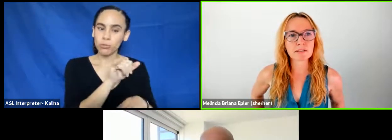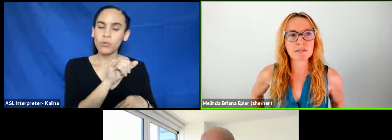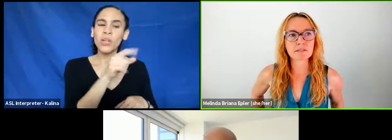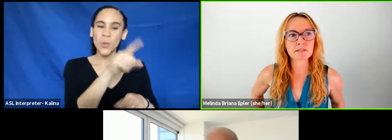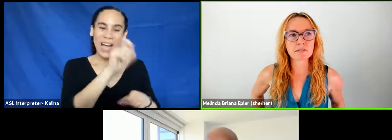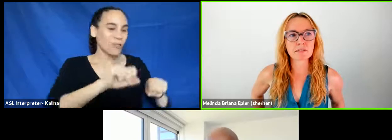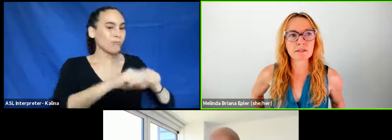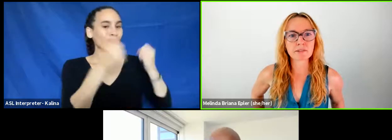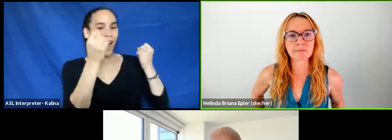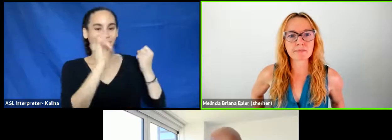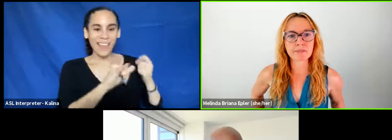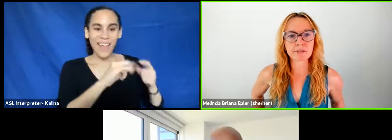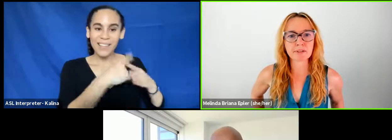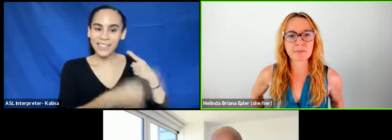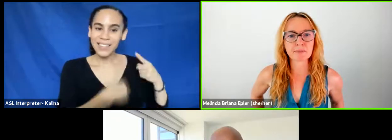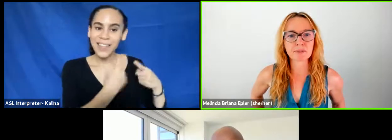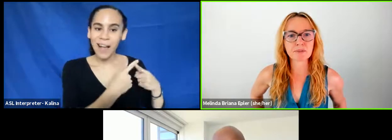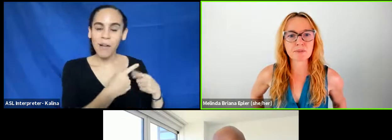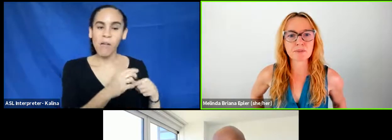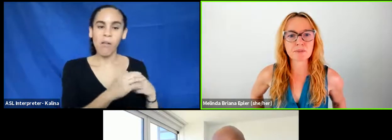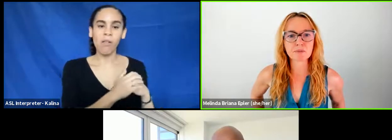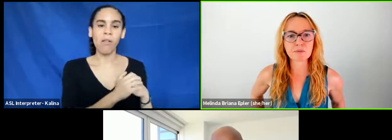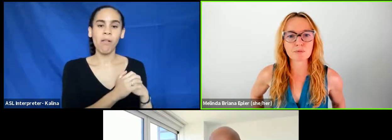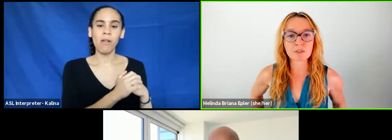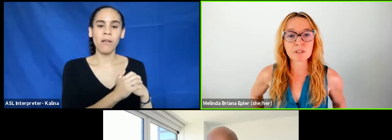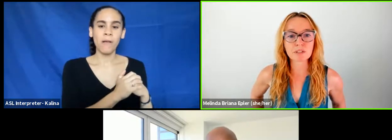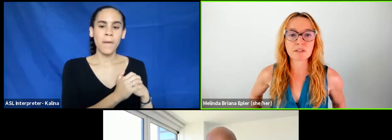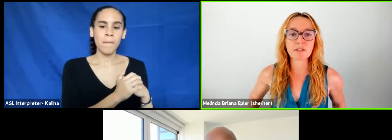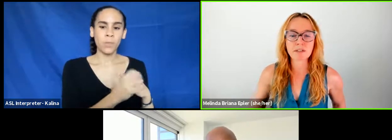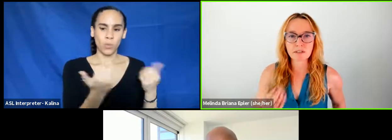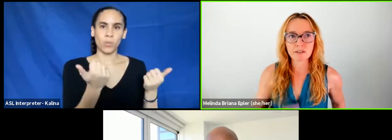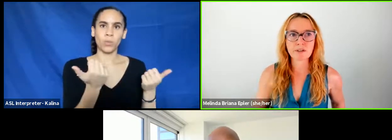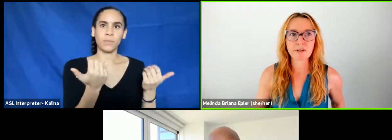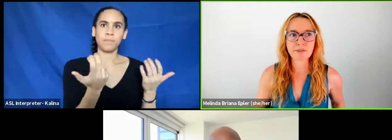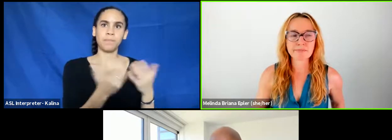that cycle in order to really